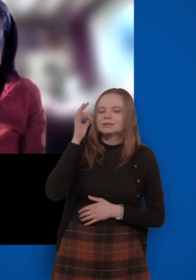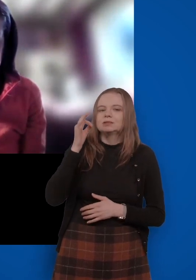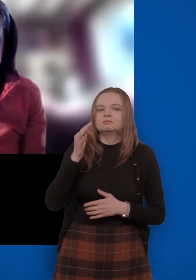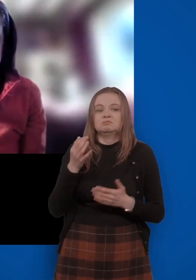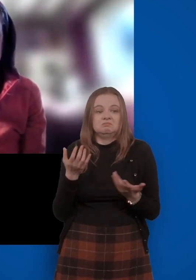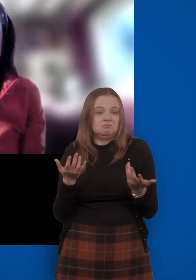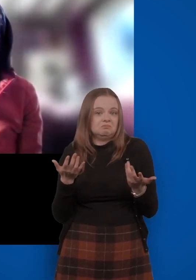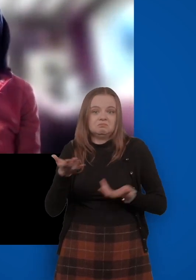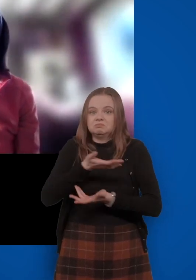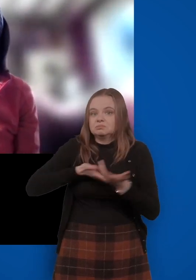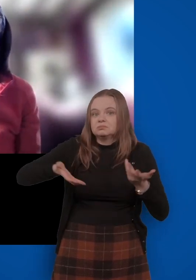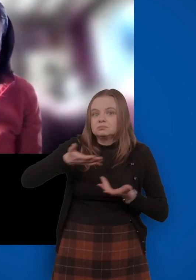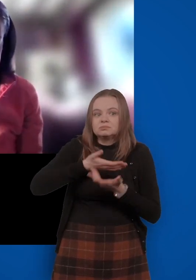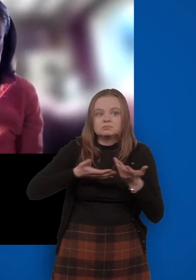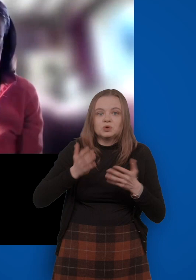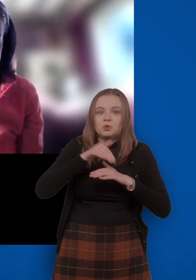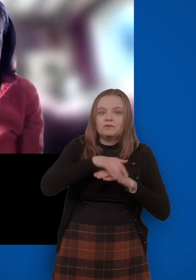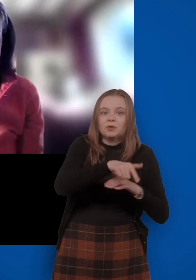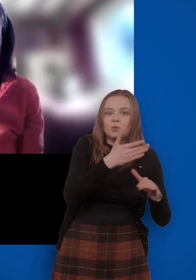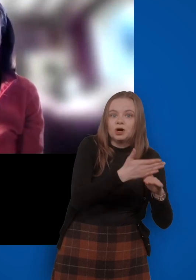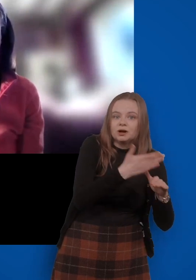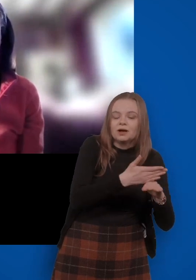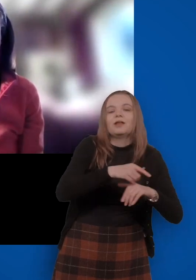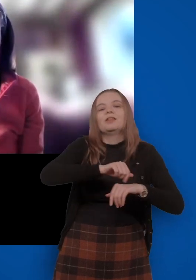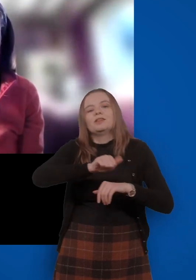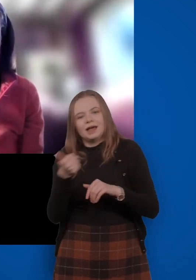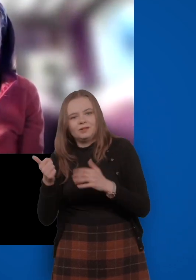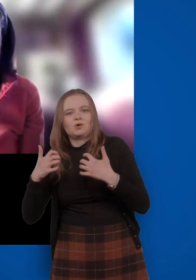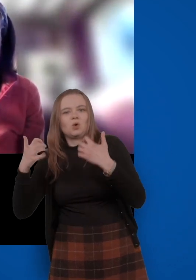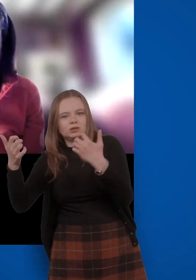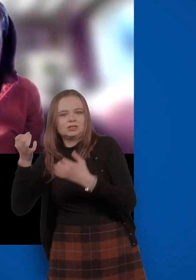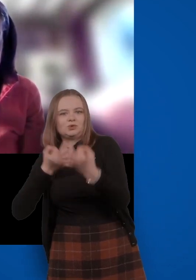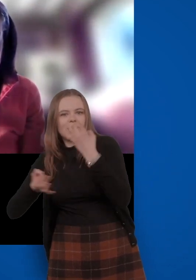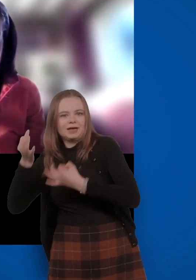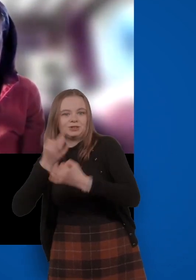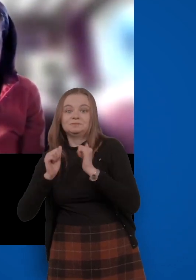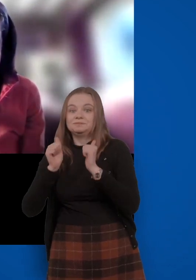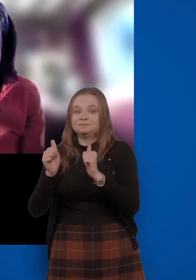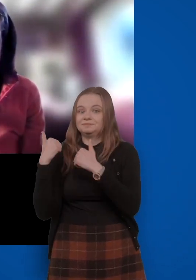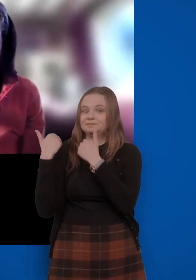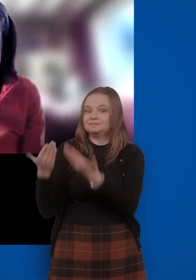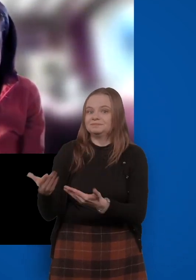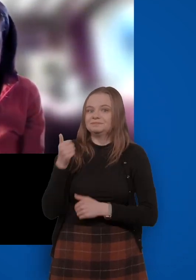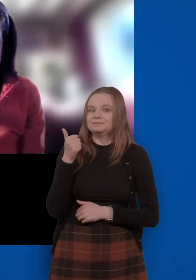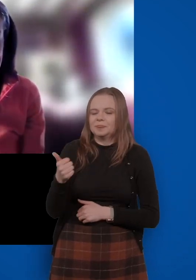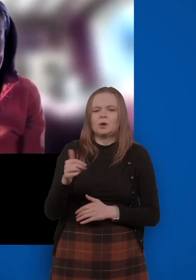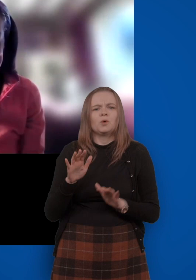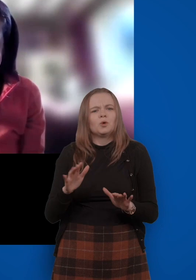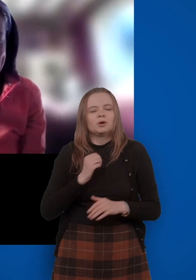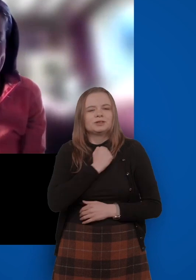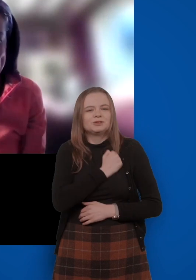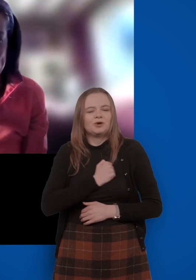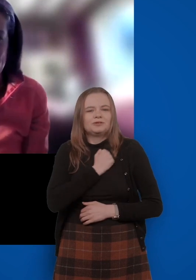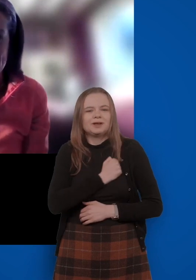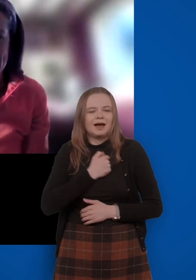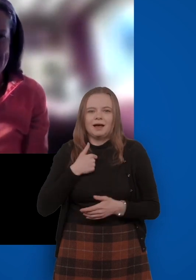maybe to discuss some aspects of the work, and then we'll have a few questions from the audience. Over to you. I'm really sorry that